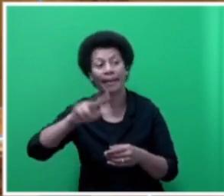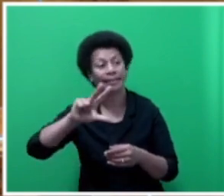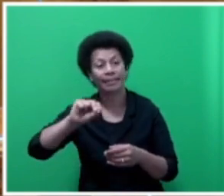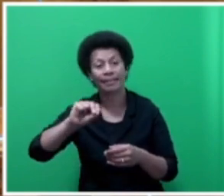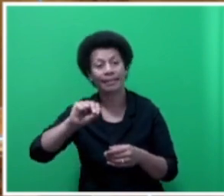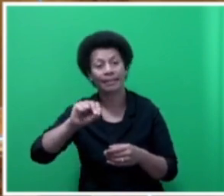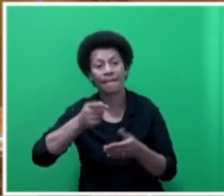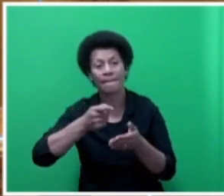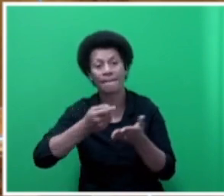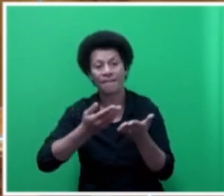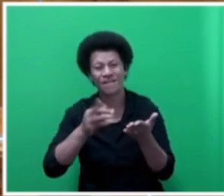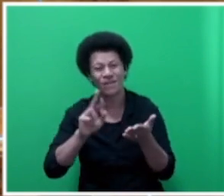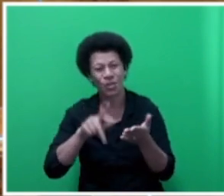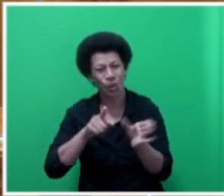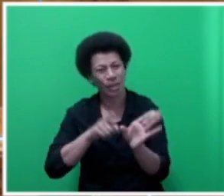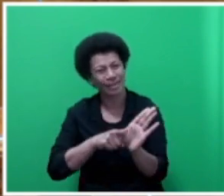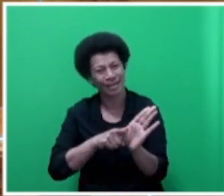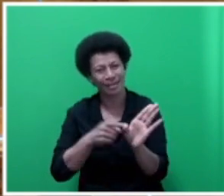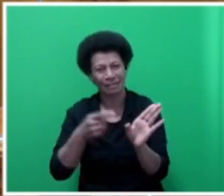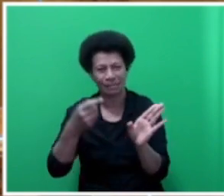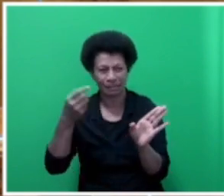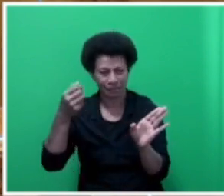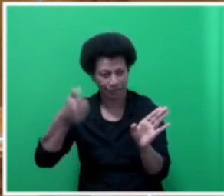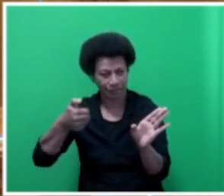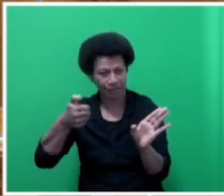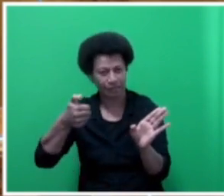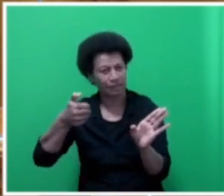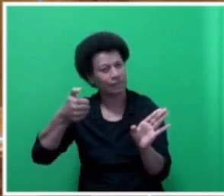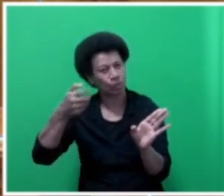For sure, we're just creaming off.